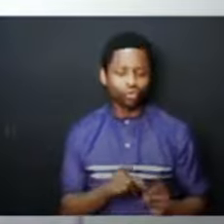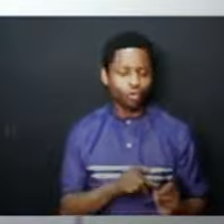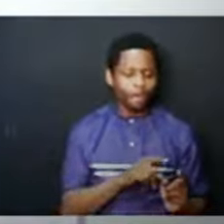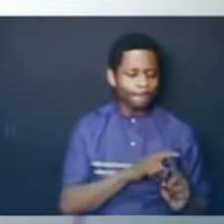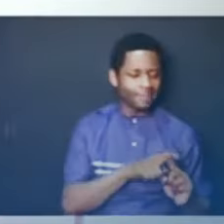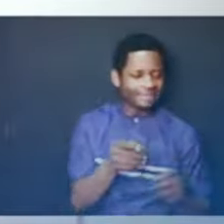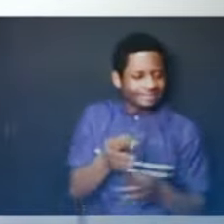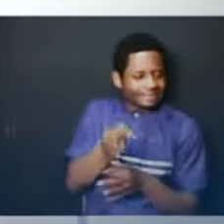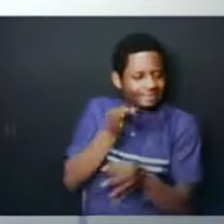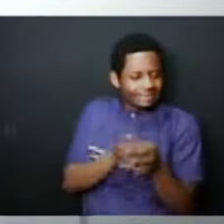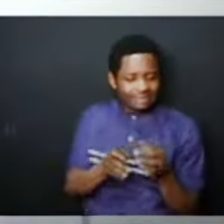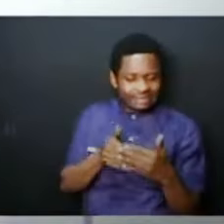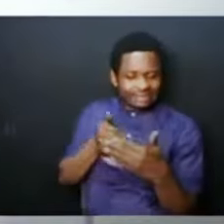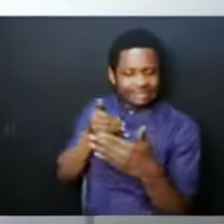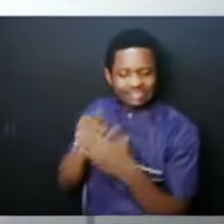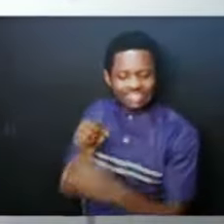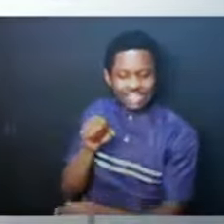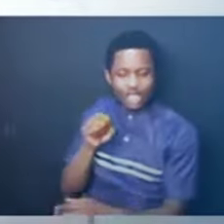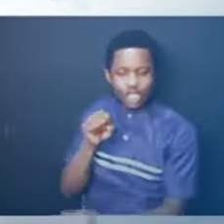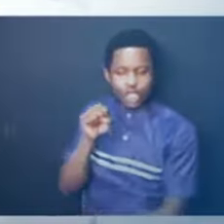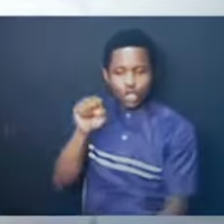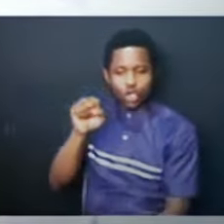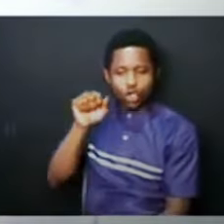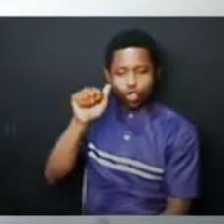of Saul's garment. And